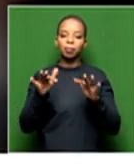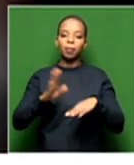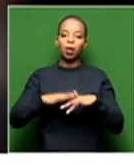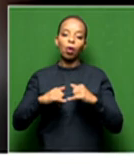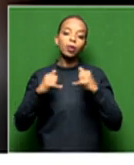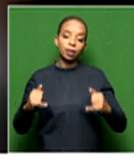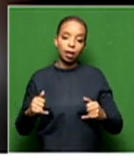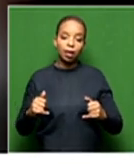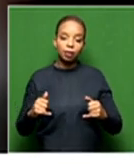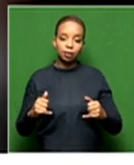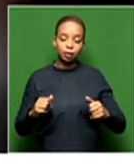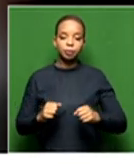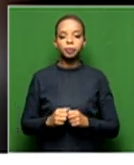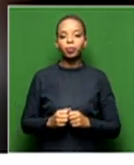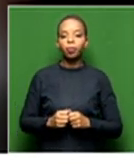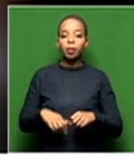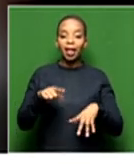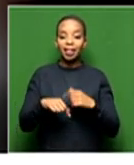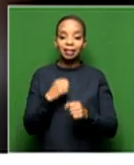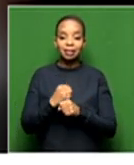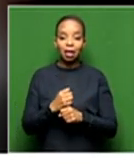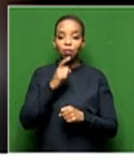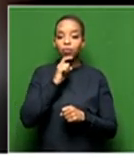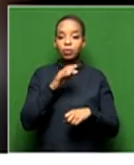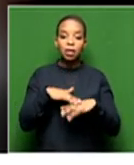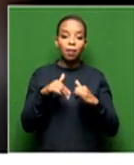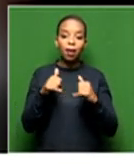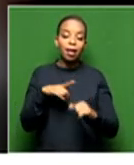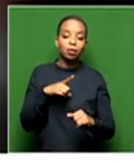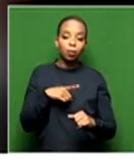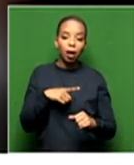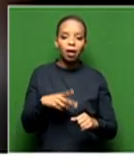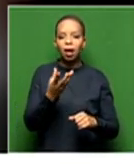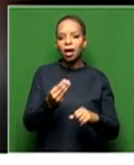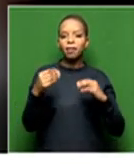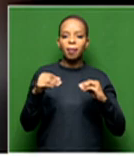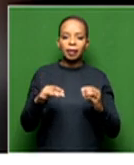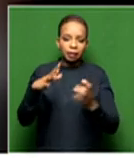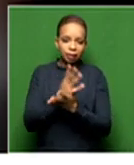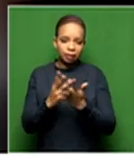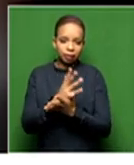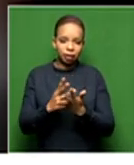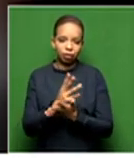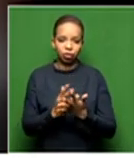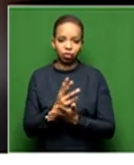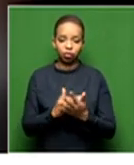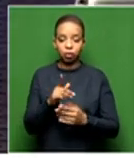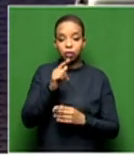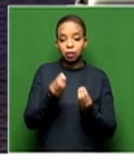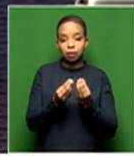we're using really allows the business discussion to be truly continental. And that's